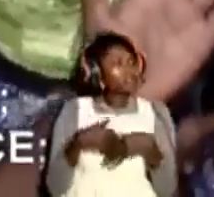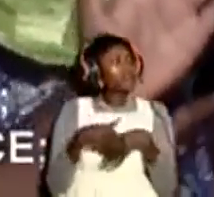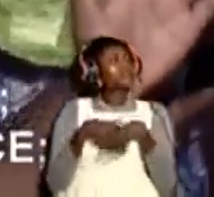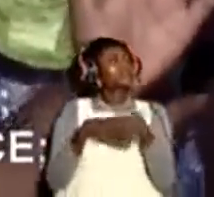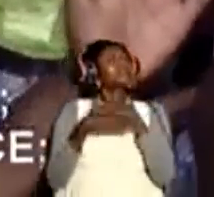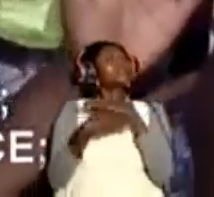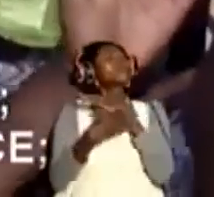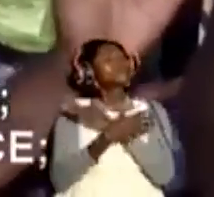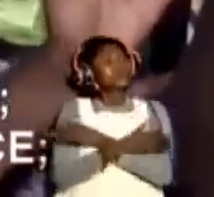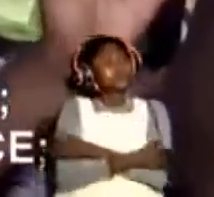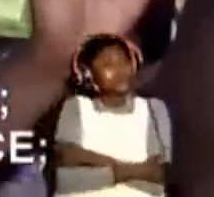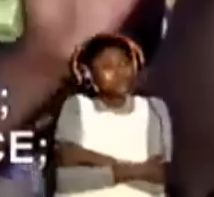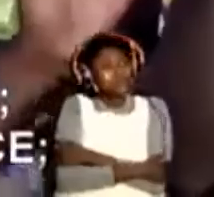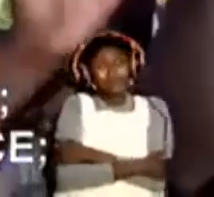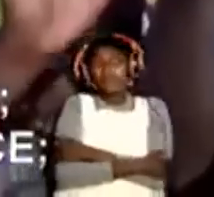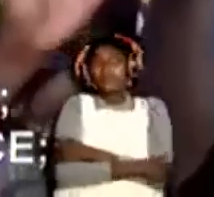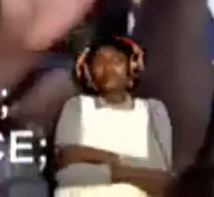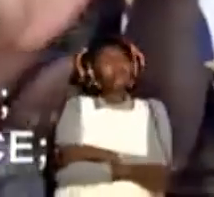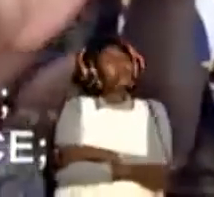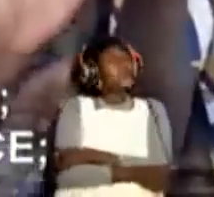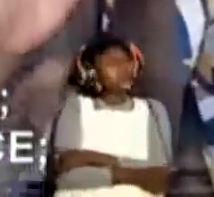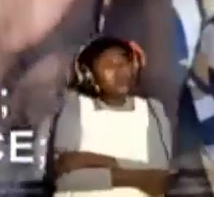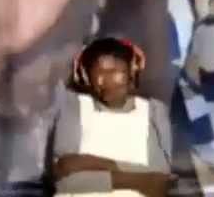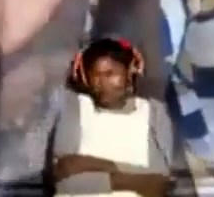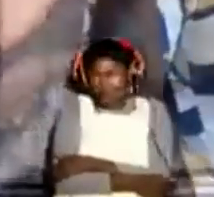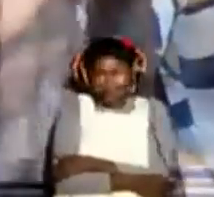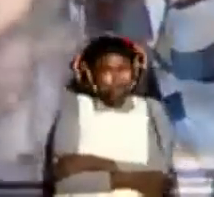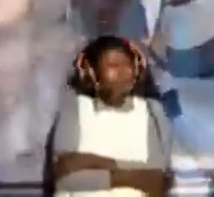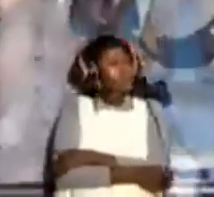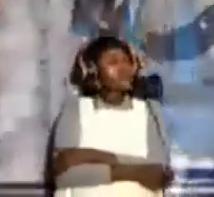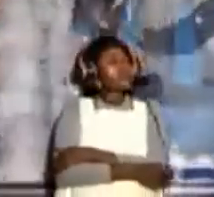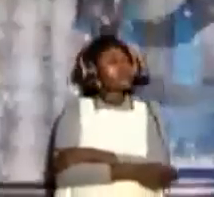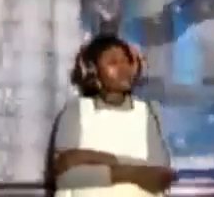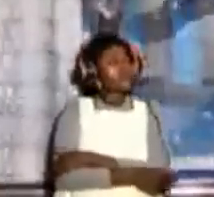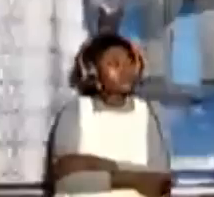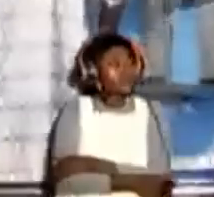me. Helpless look to thee for grace. Oh,